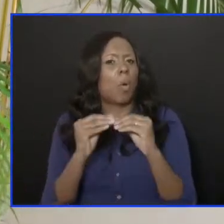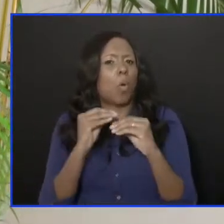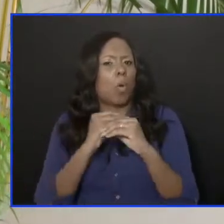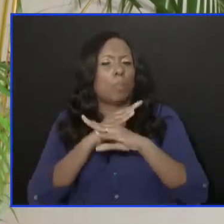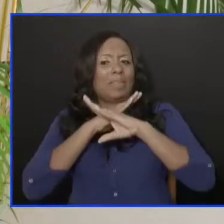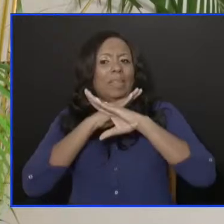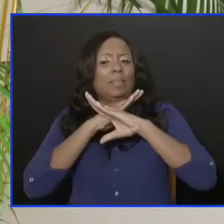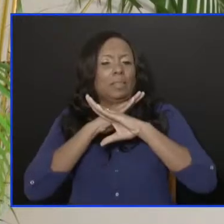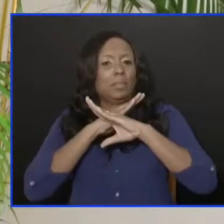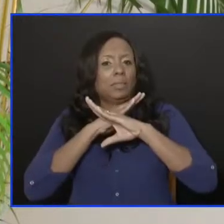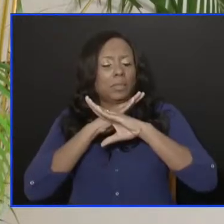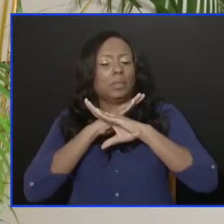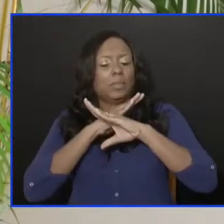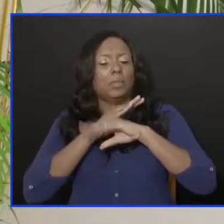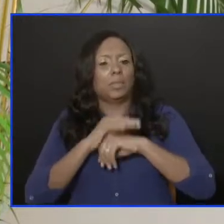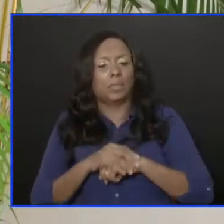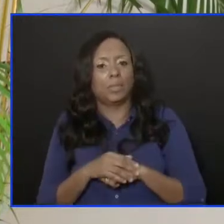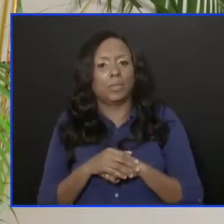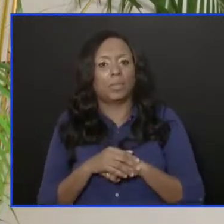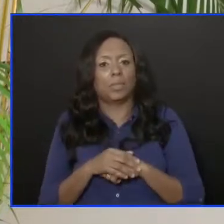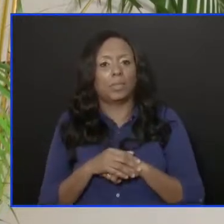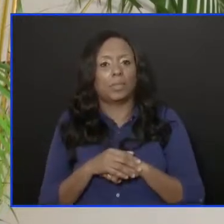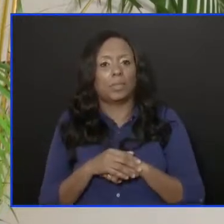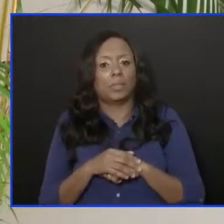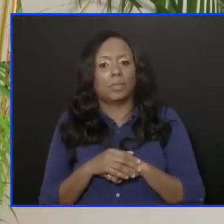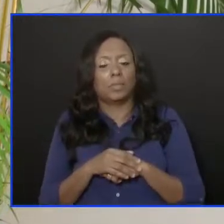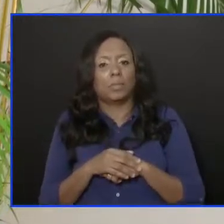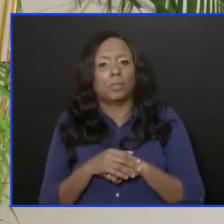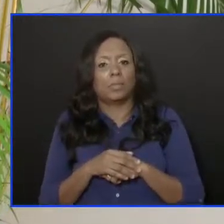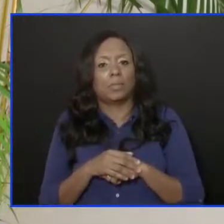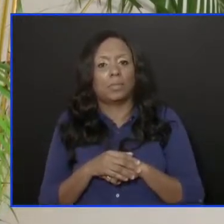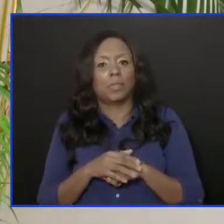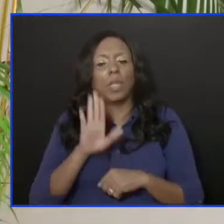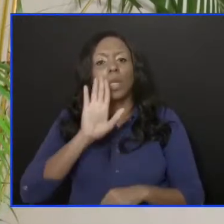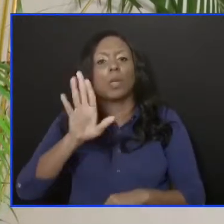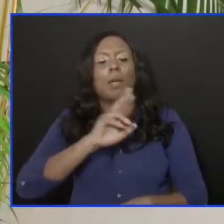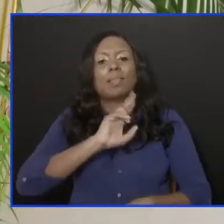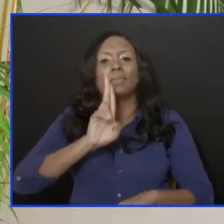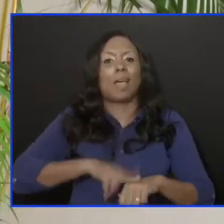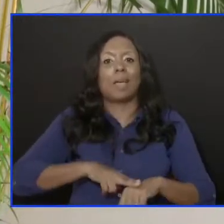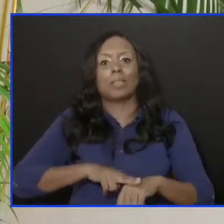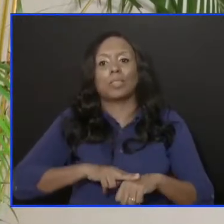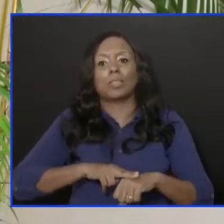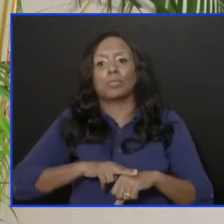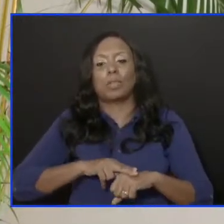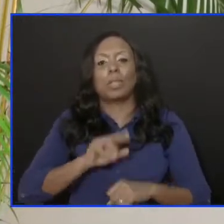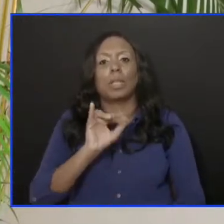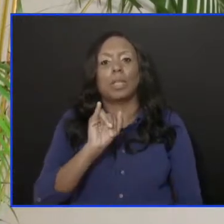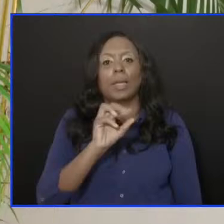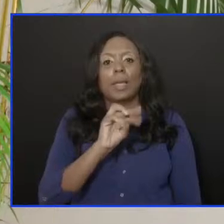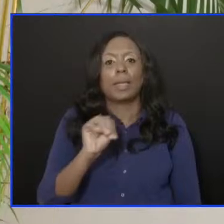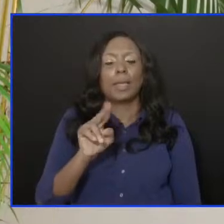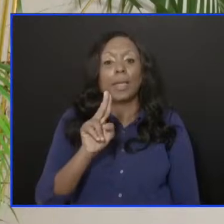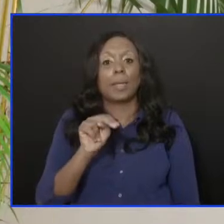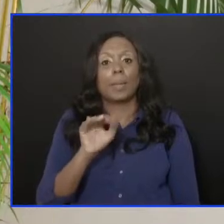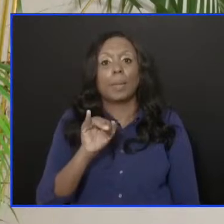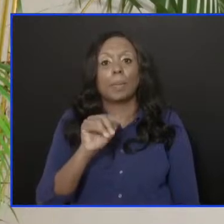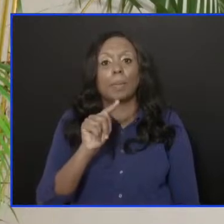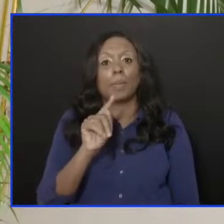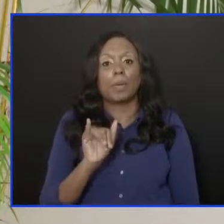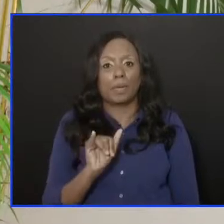we are aware is that natural immunity which you get from having a COVID